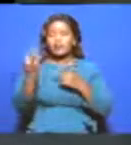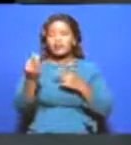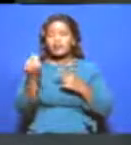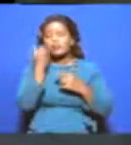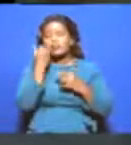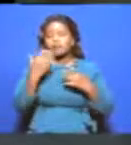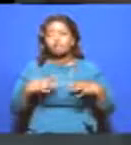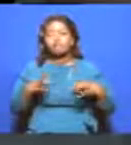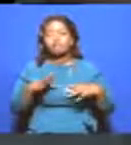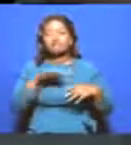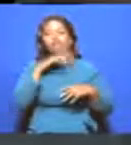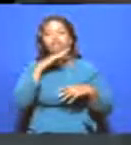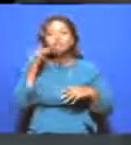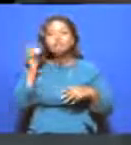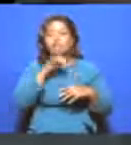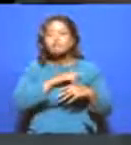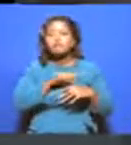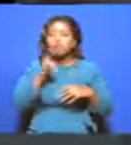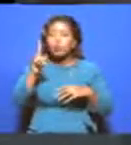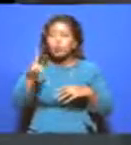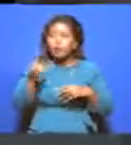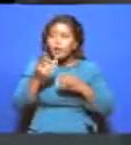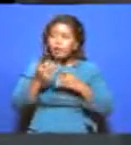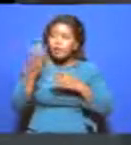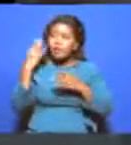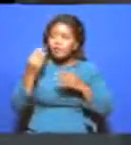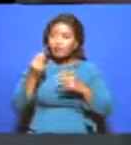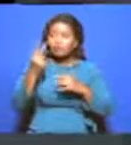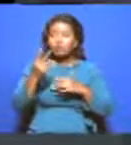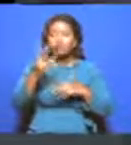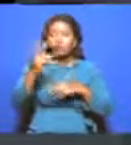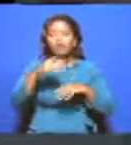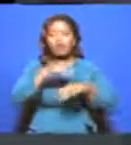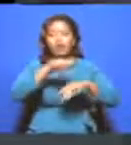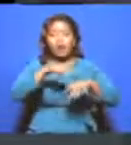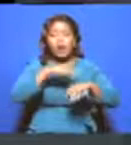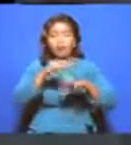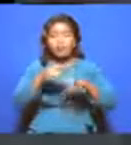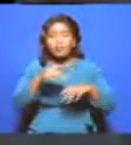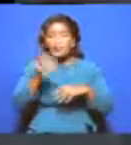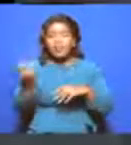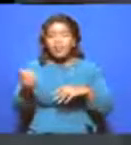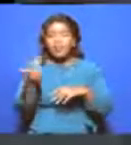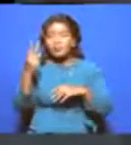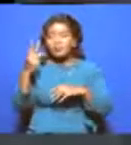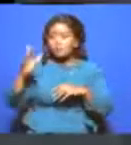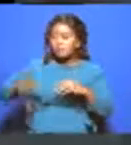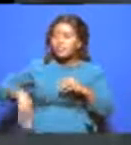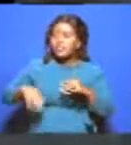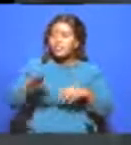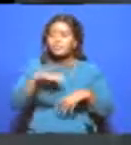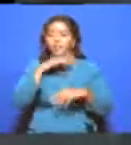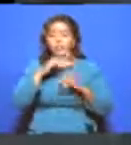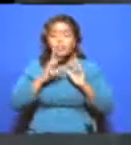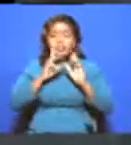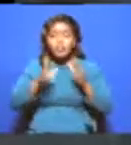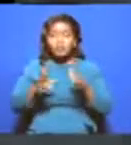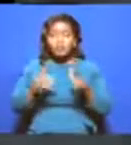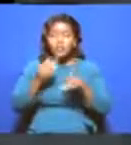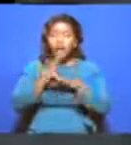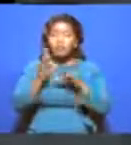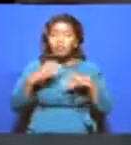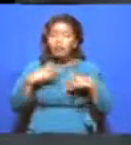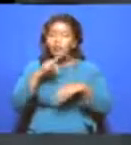disease, one of them in the last 24 hours, while the other two are late deaths reported after conducting facility